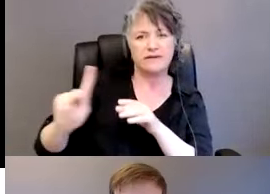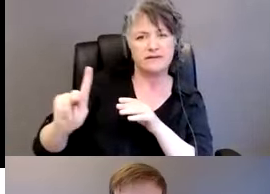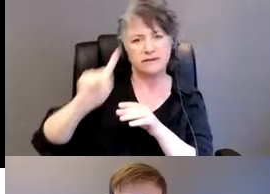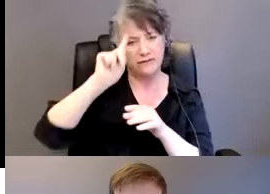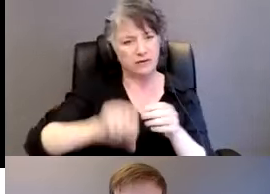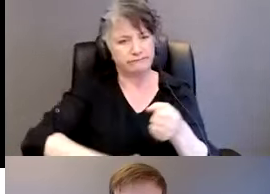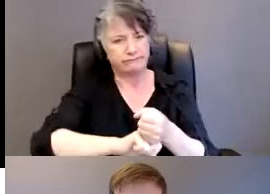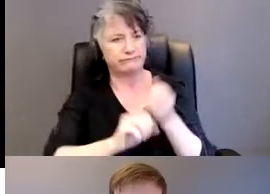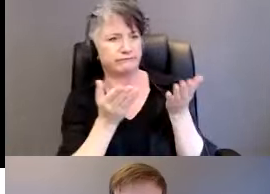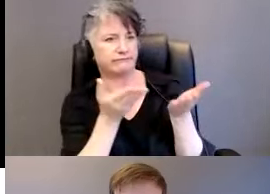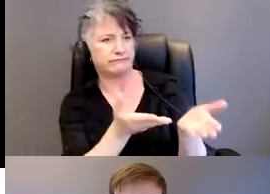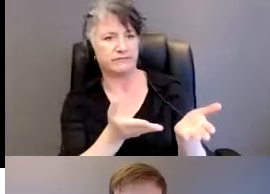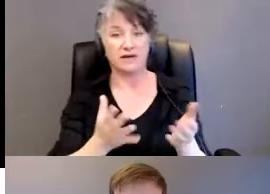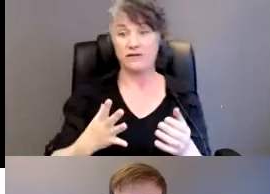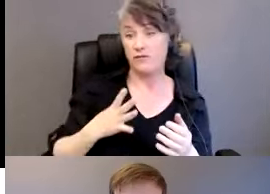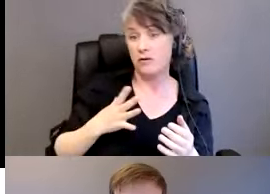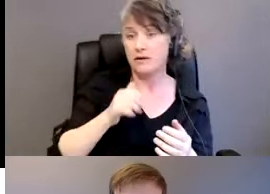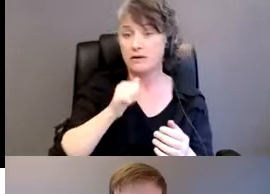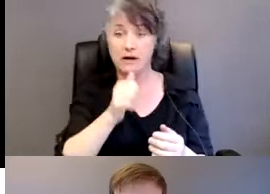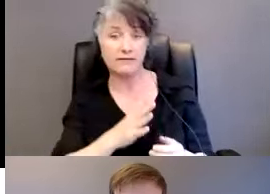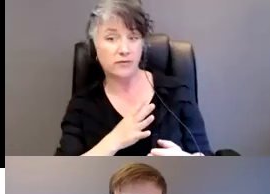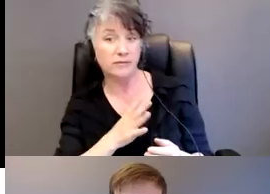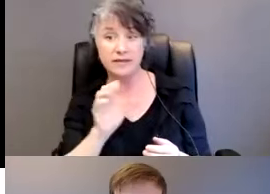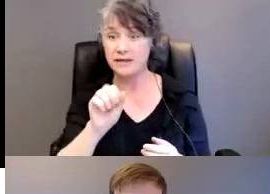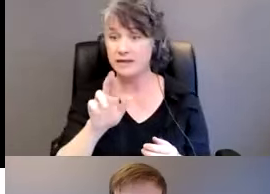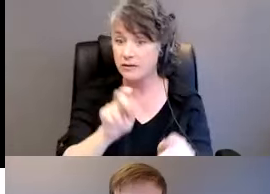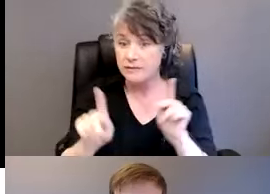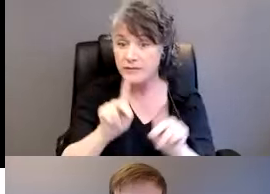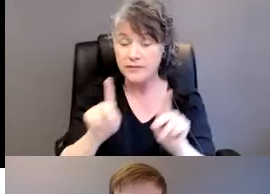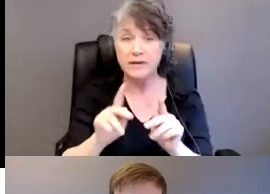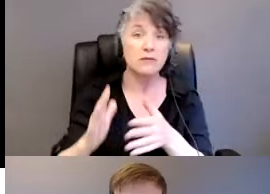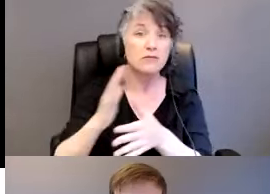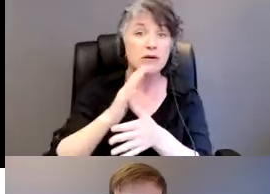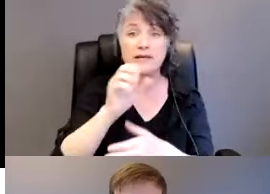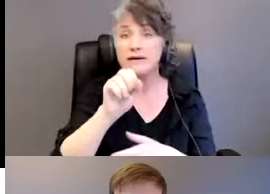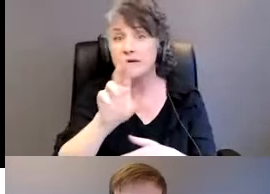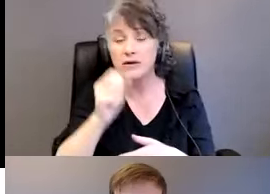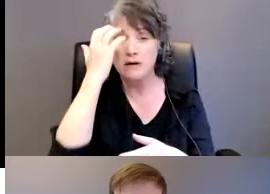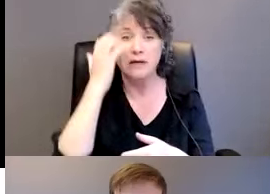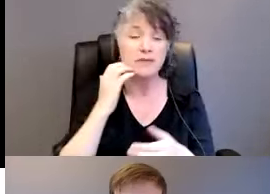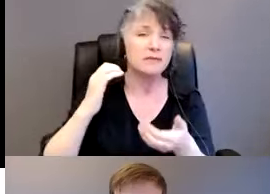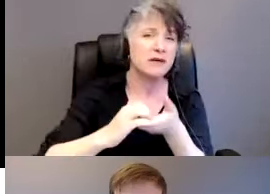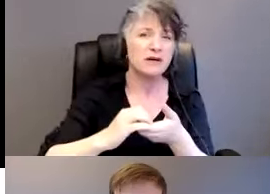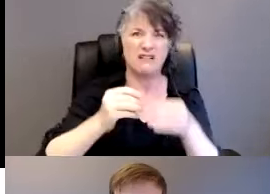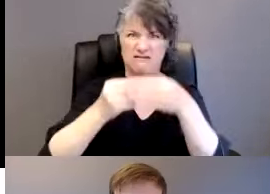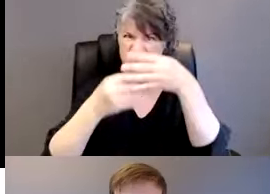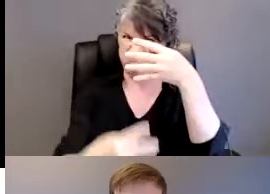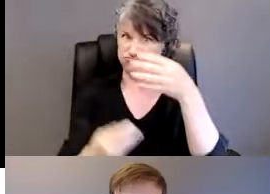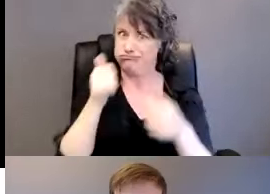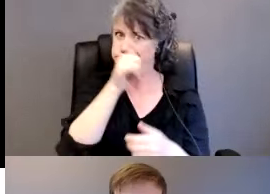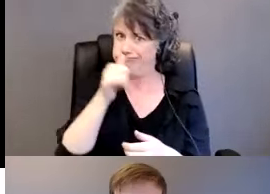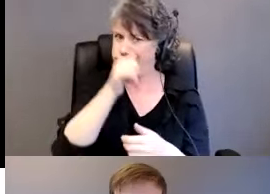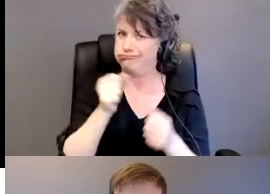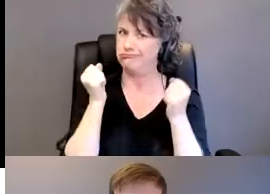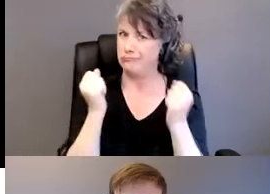are formal or informal caregivers as well as our primary care, our hospital partners. The list actually is quite endless of the people that we